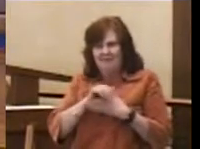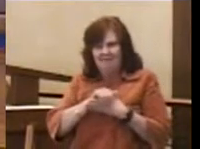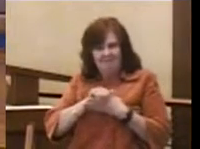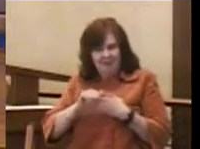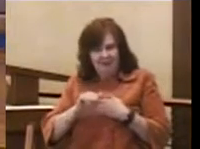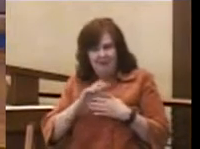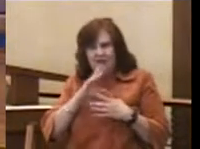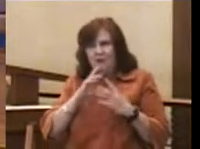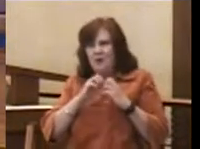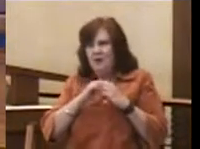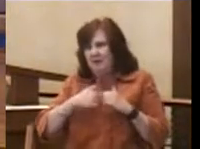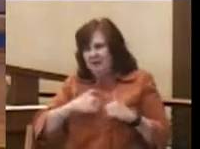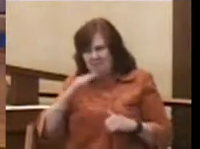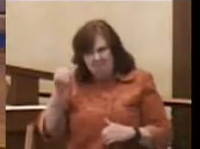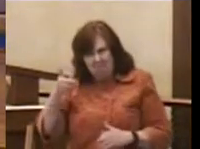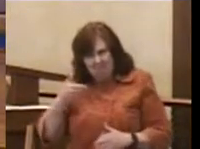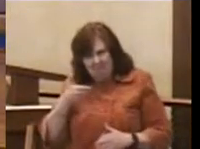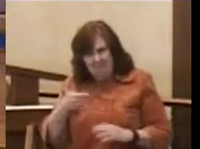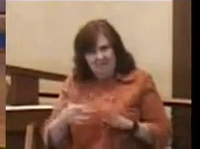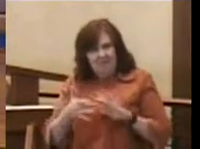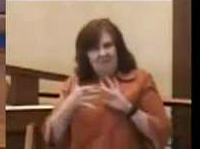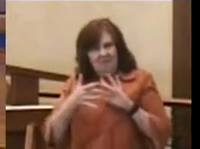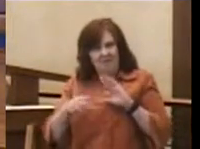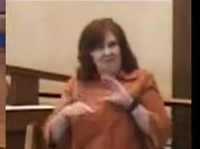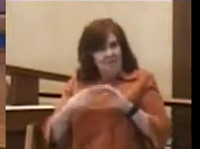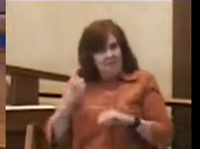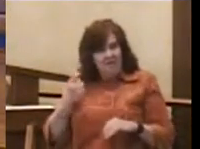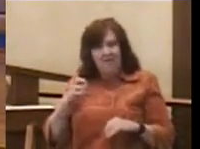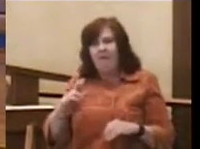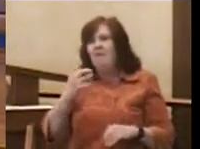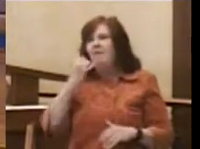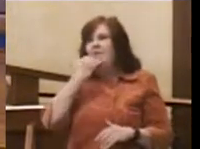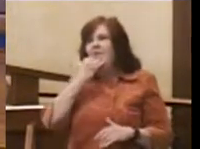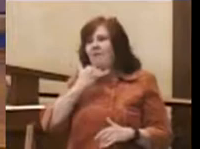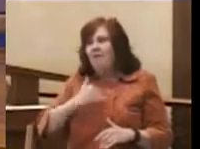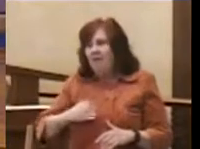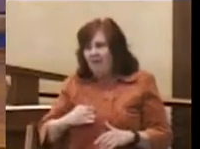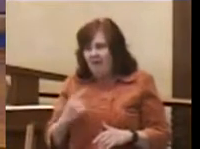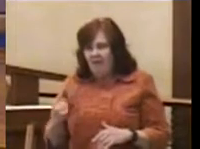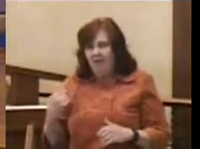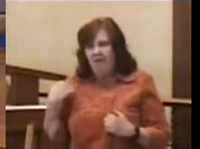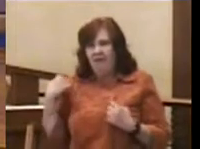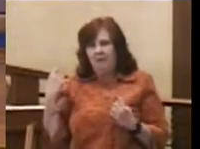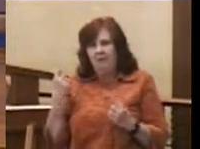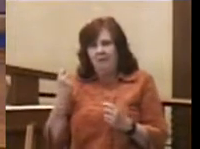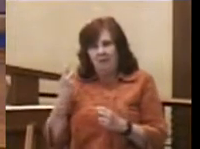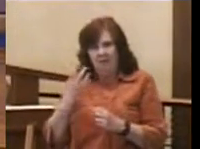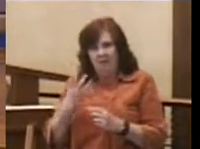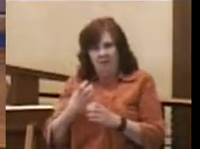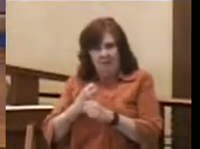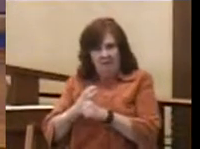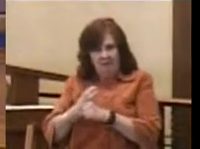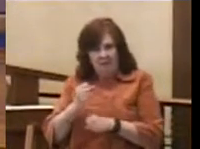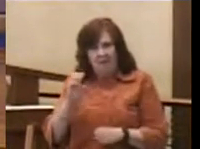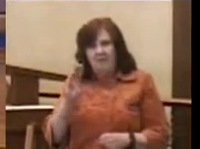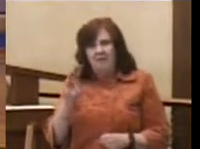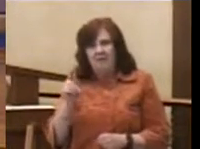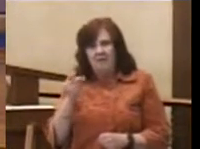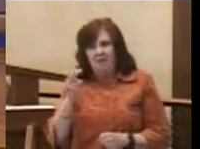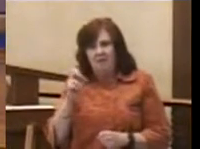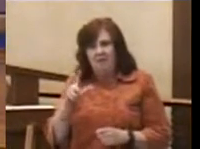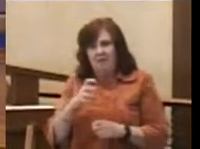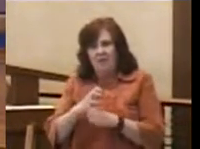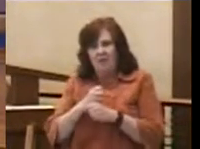to me or contact me via email or phone. Over the past several years, Bethel has received